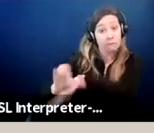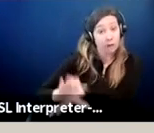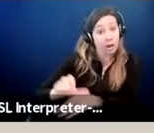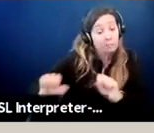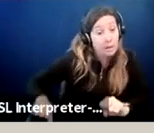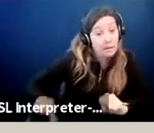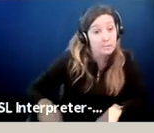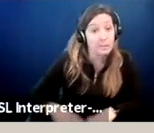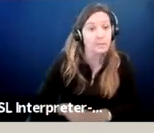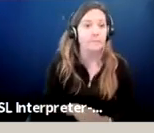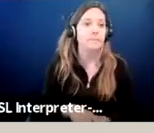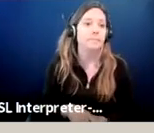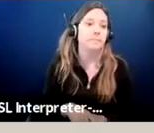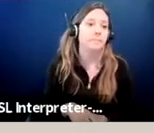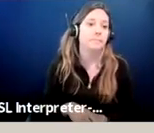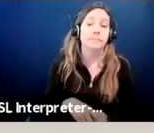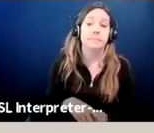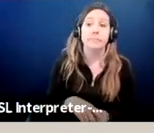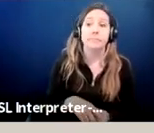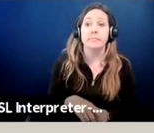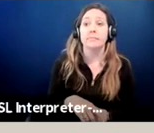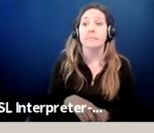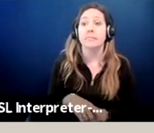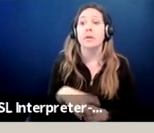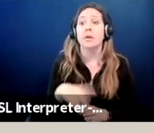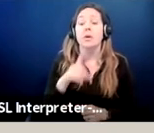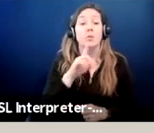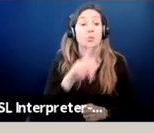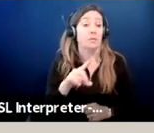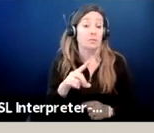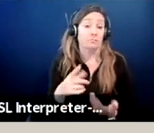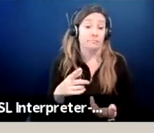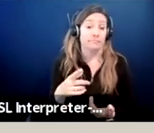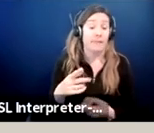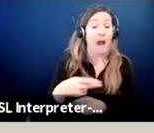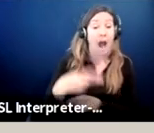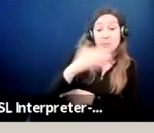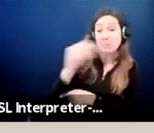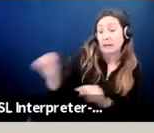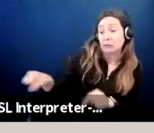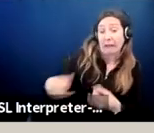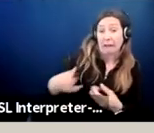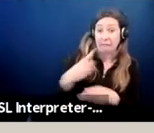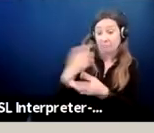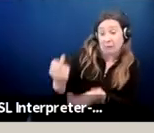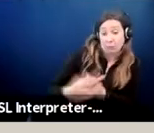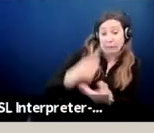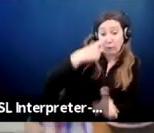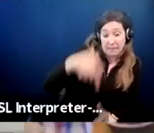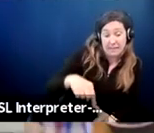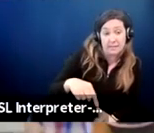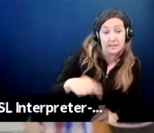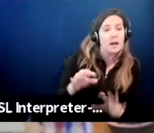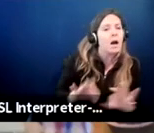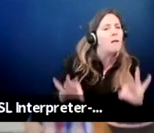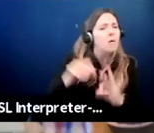this area? And if we have, there's a high chance that you can probably apply for SR&ED. Most simple way to understand SR&ED, I like to think